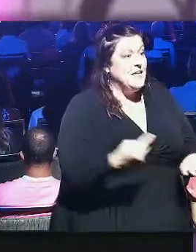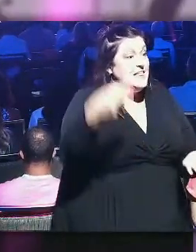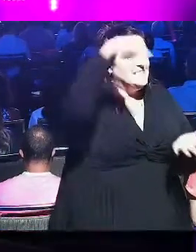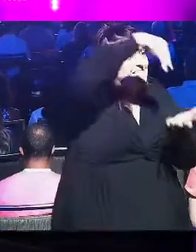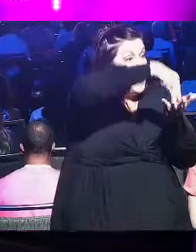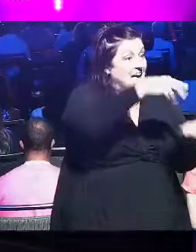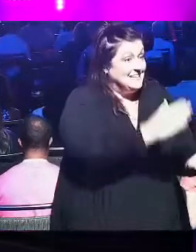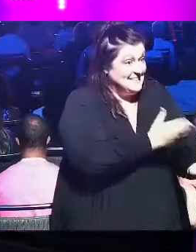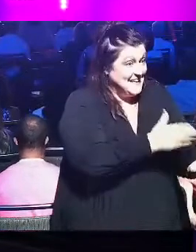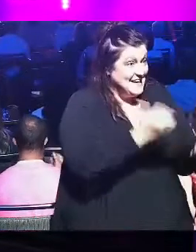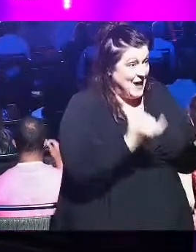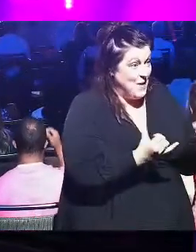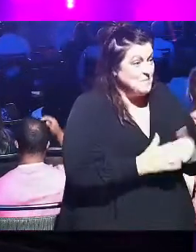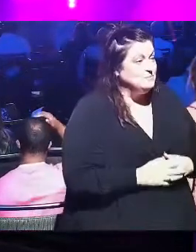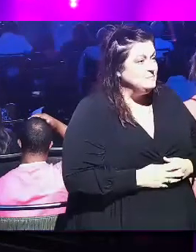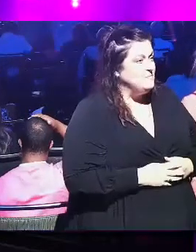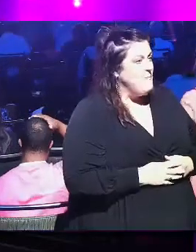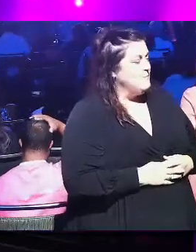sing.